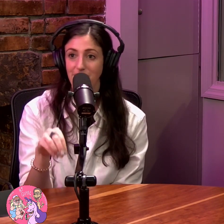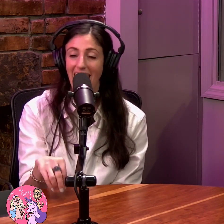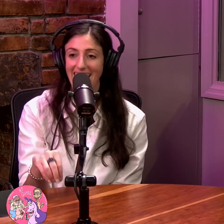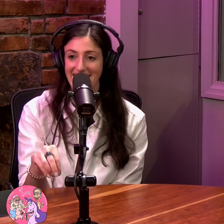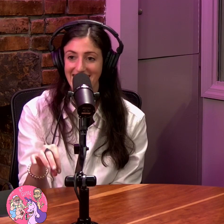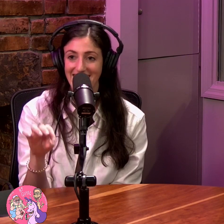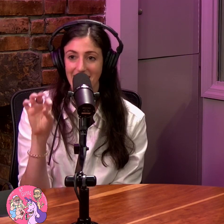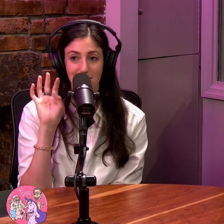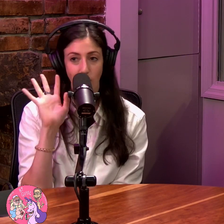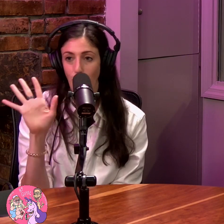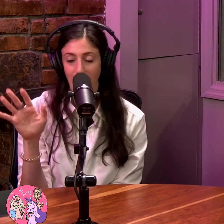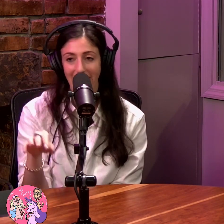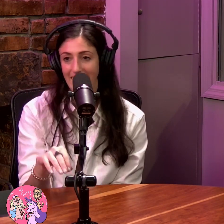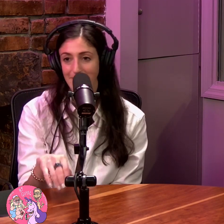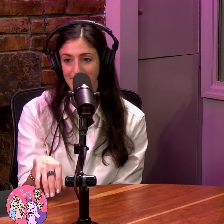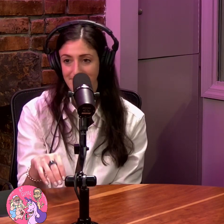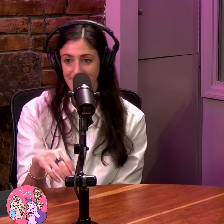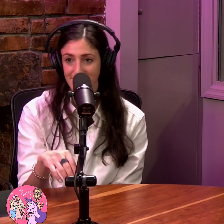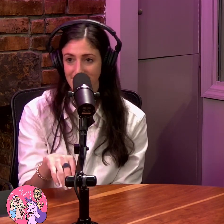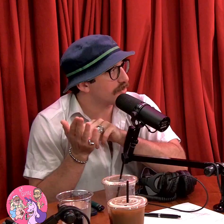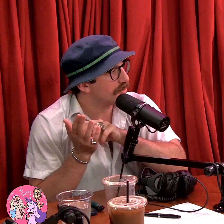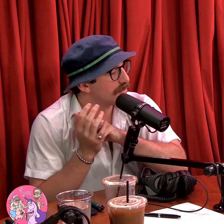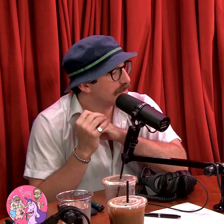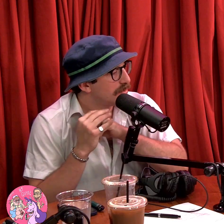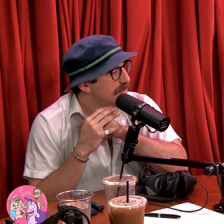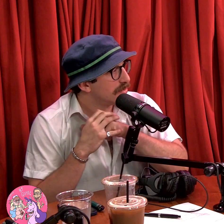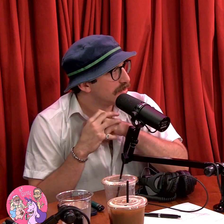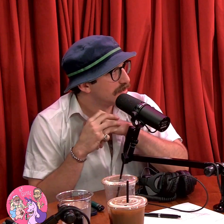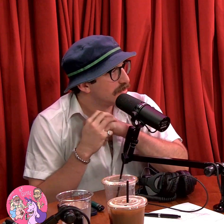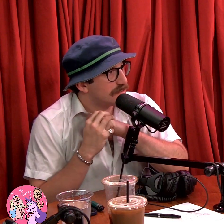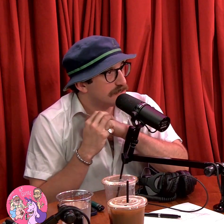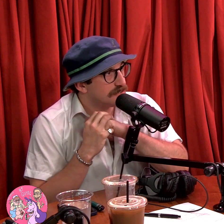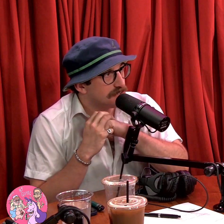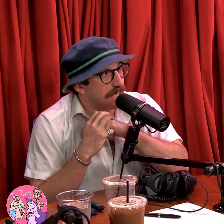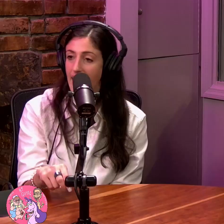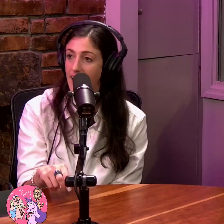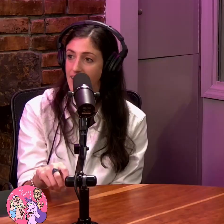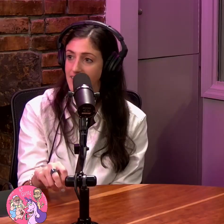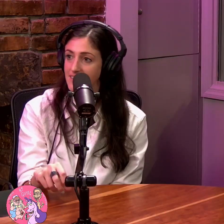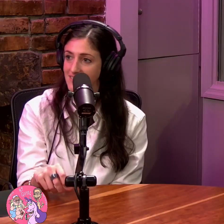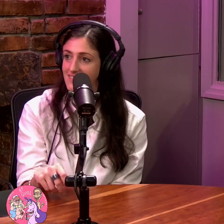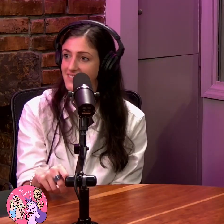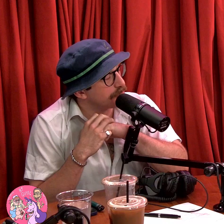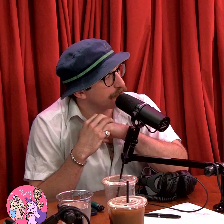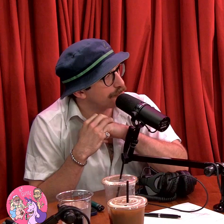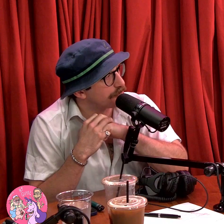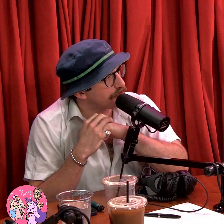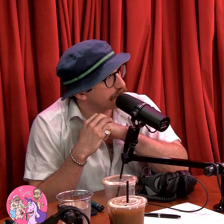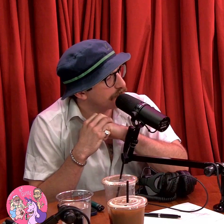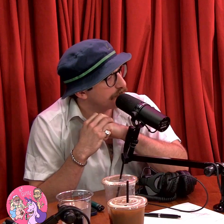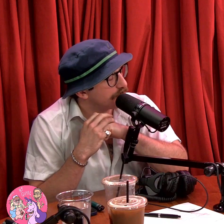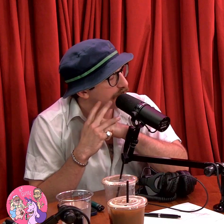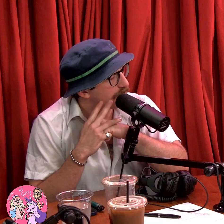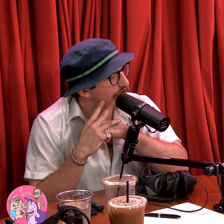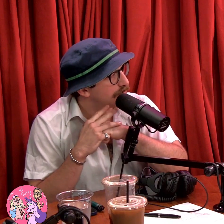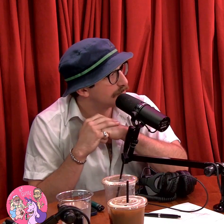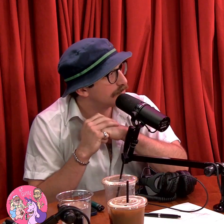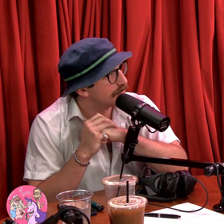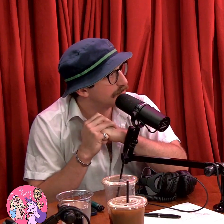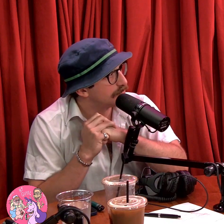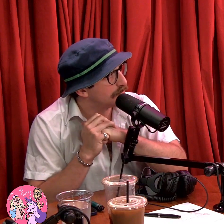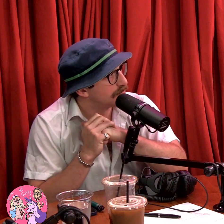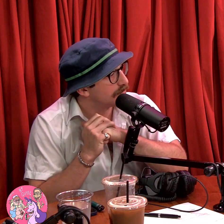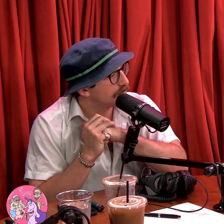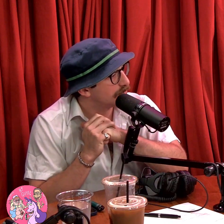were getting fined. It was a whole thing. Well, this guy's- LA comics are real snitches. Yeah. They're Because a I bunch know of when fucking they were losers. doing Roast Battle in the Belly